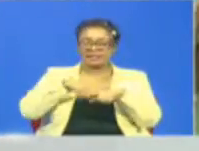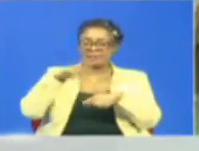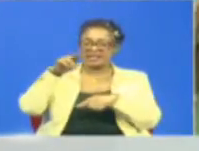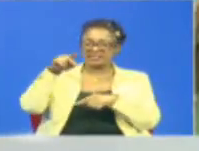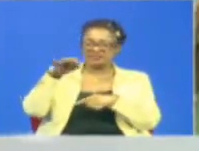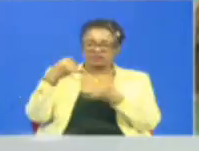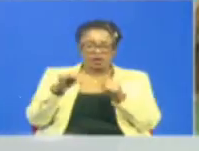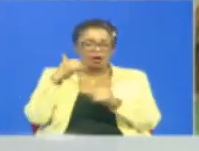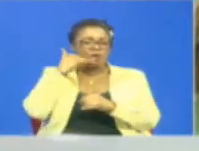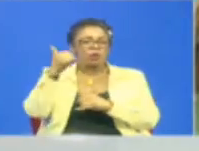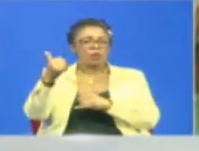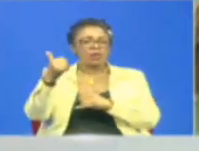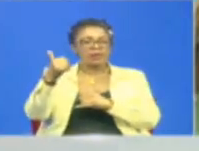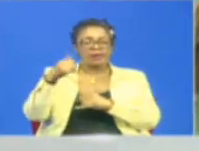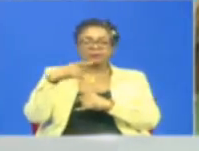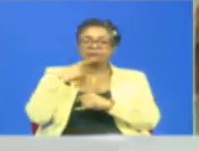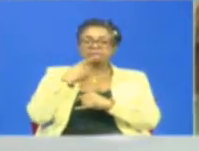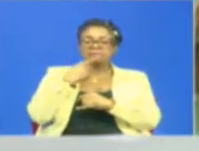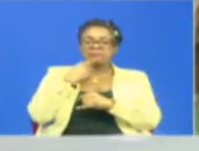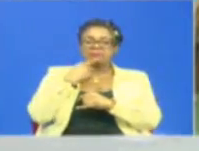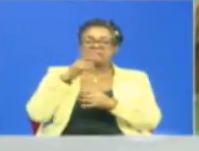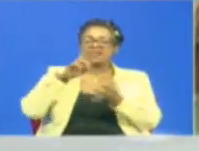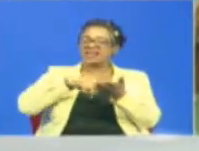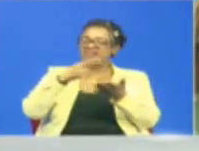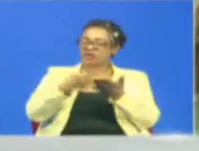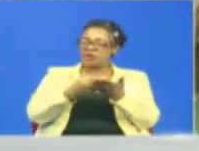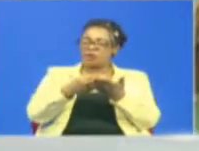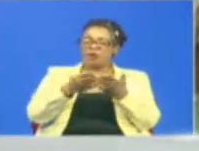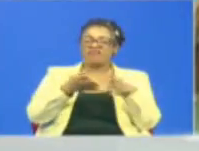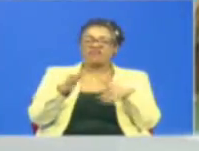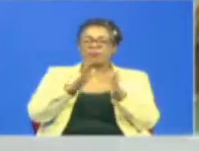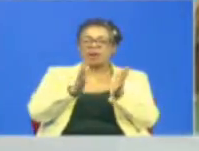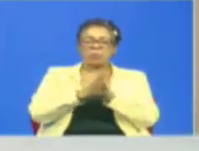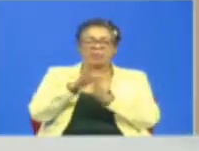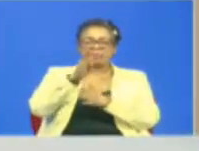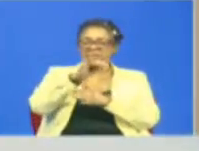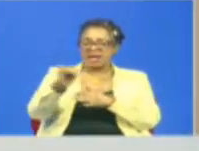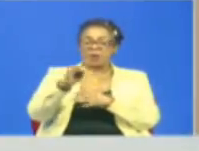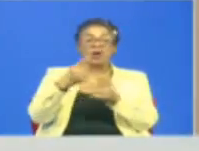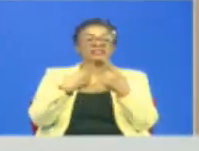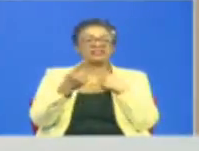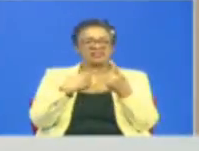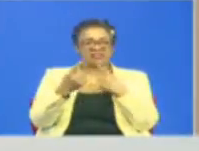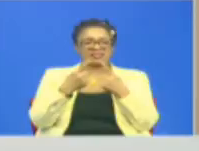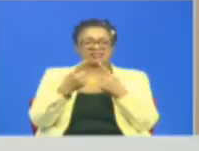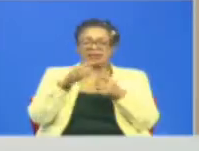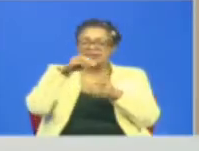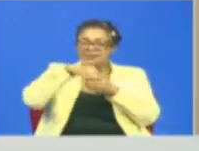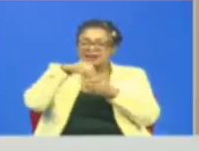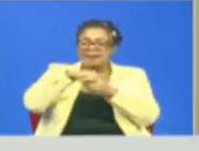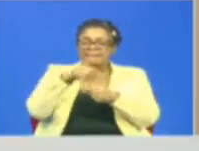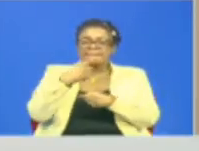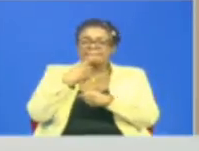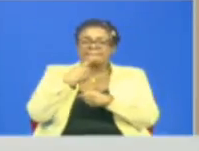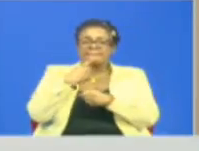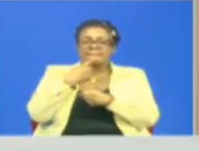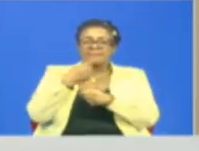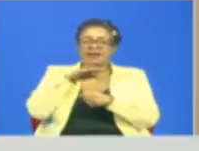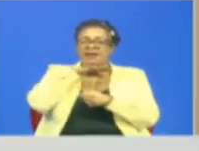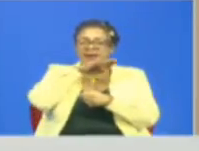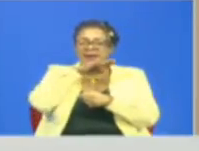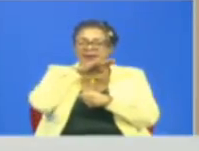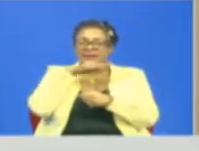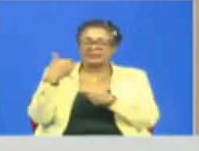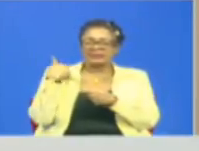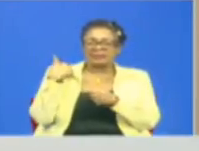out, only saying the revenue formula and BBI were discussed. Insiders say Raila is disturbed by how opponents